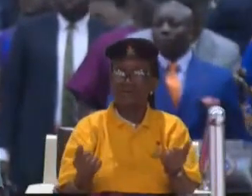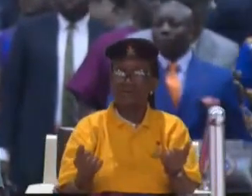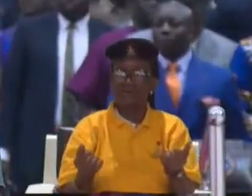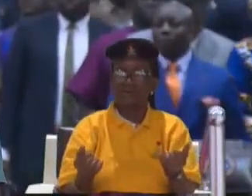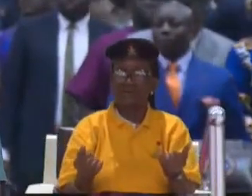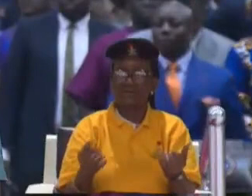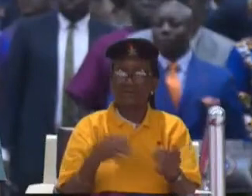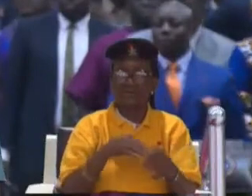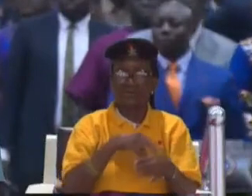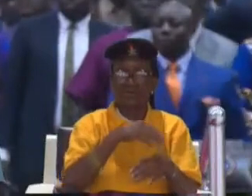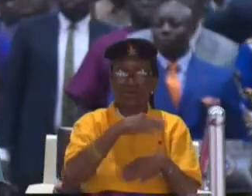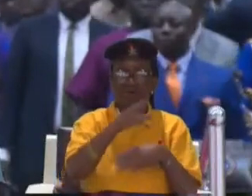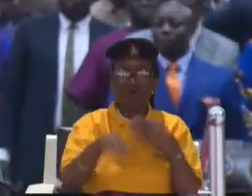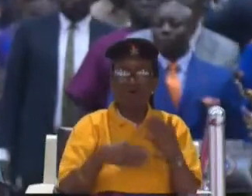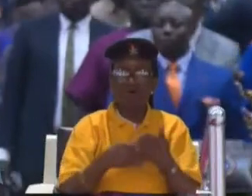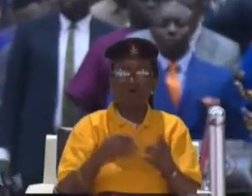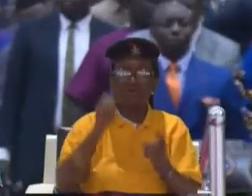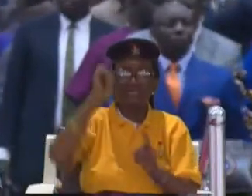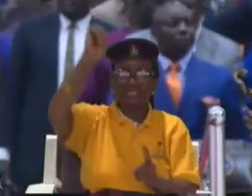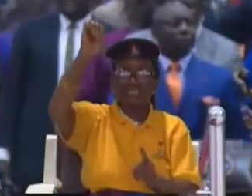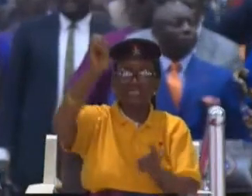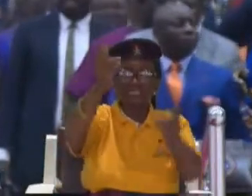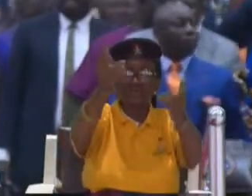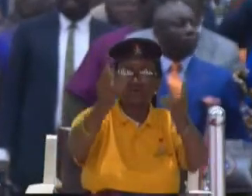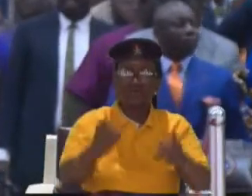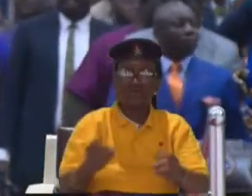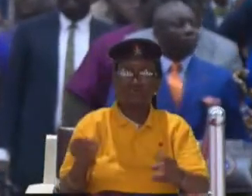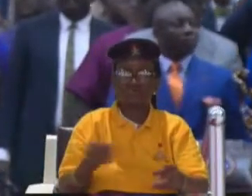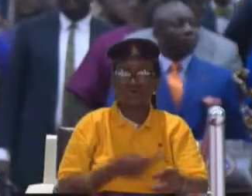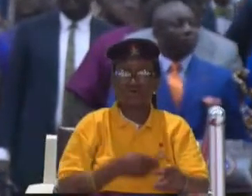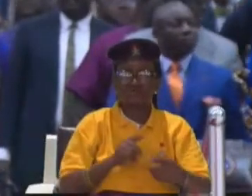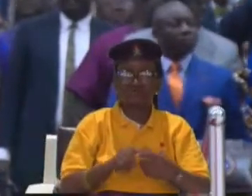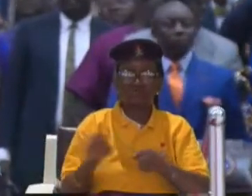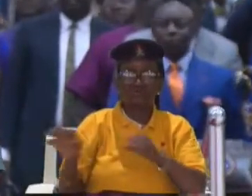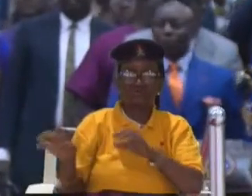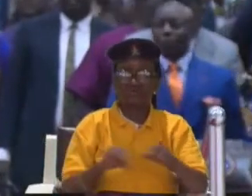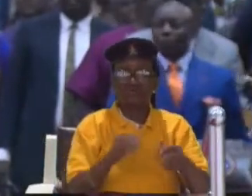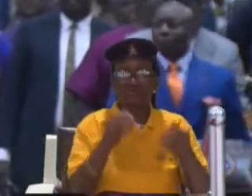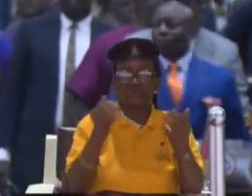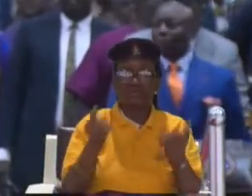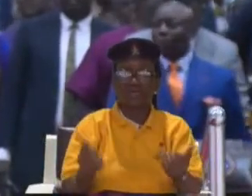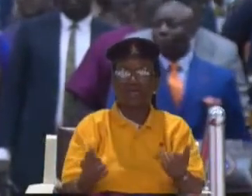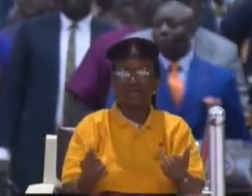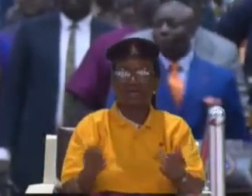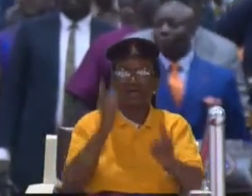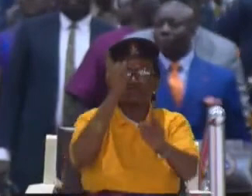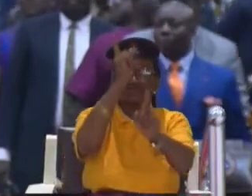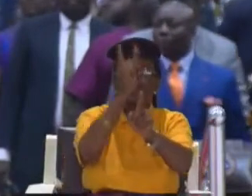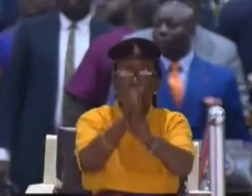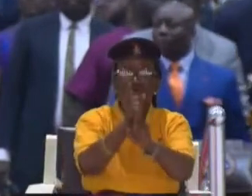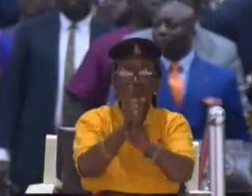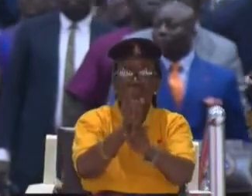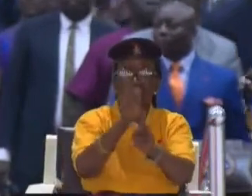all he wants us to do now, is that we just keep on praising him.